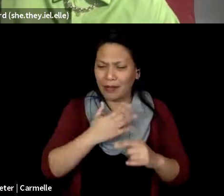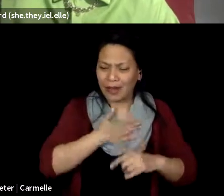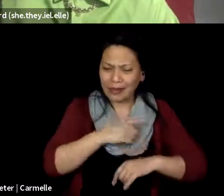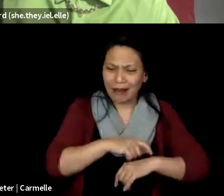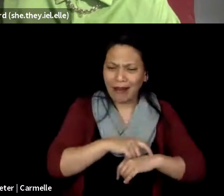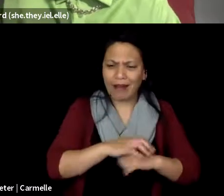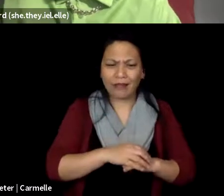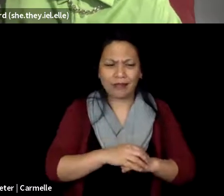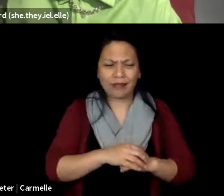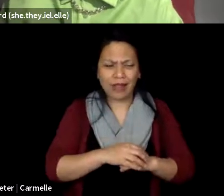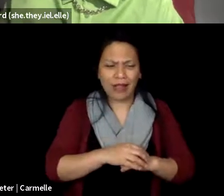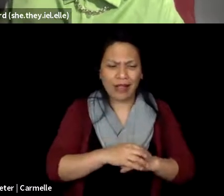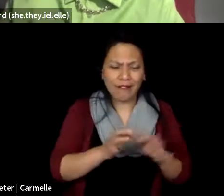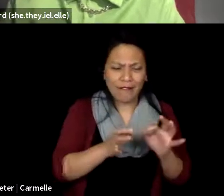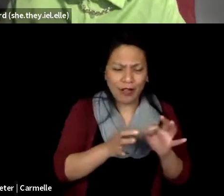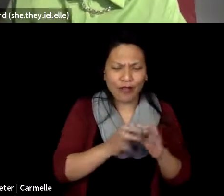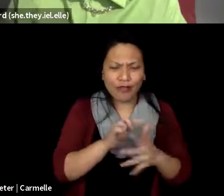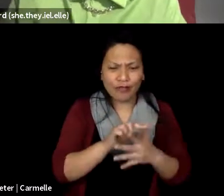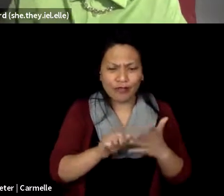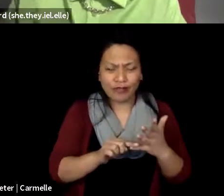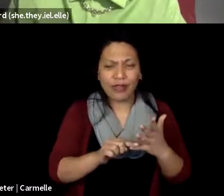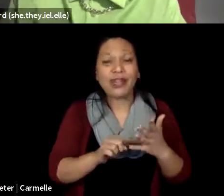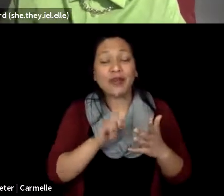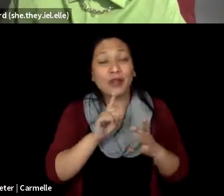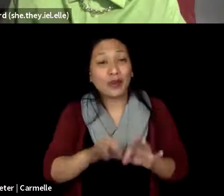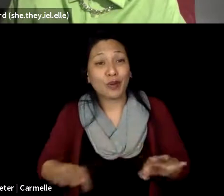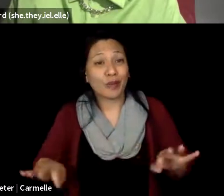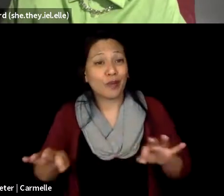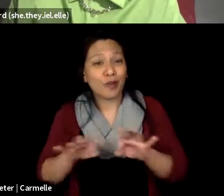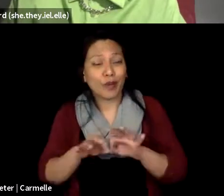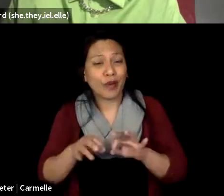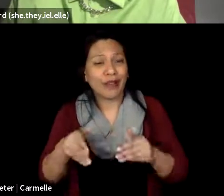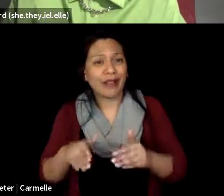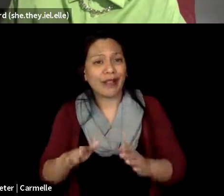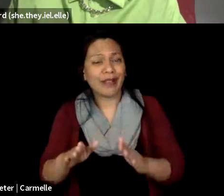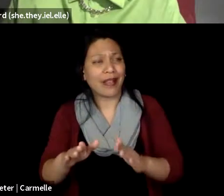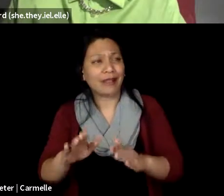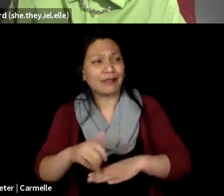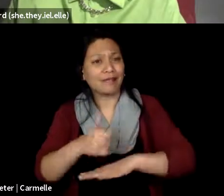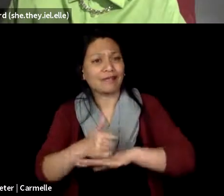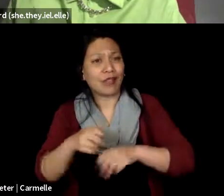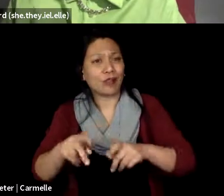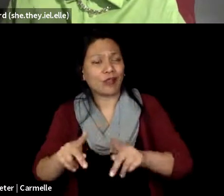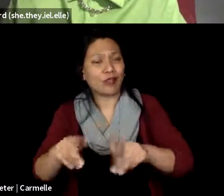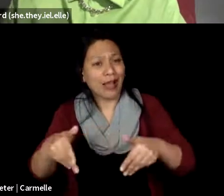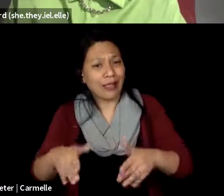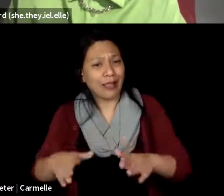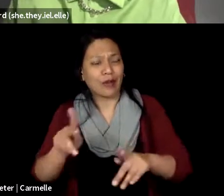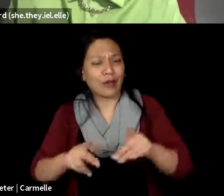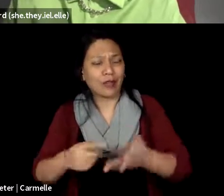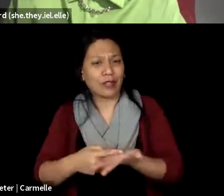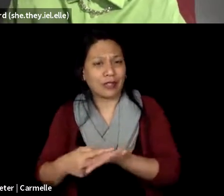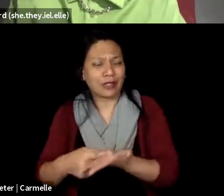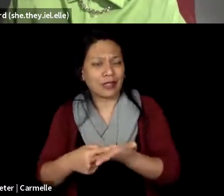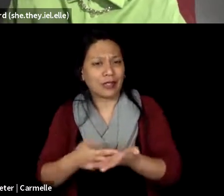to again, cultivate opportunities for these conversations to happen, that we